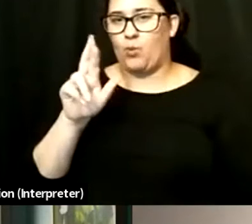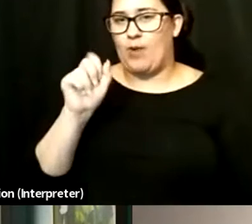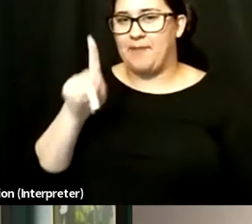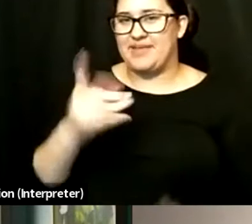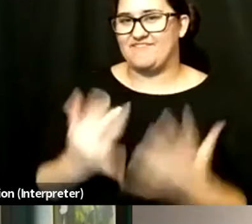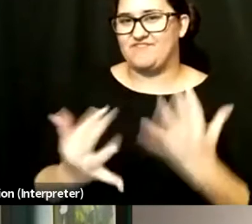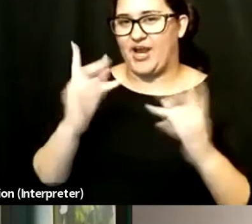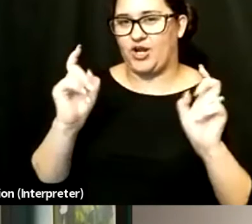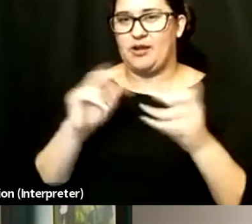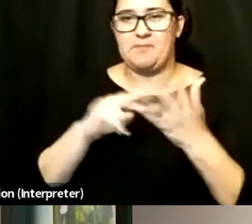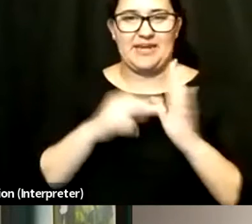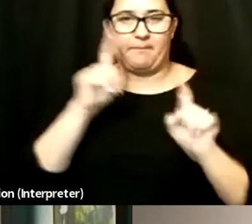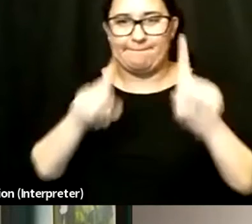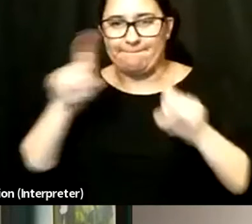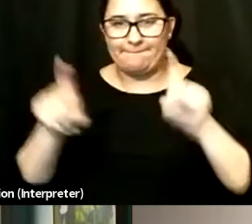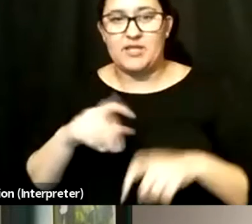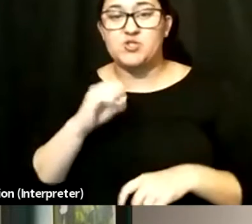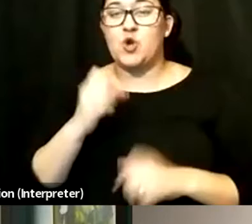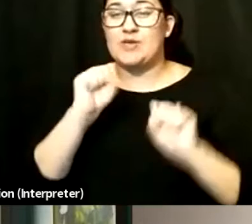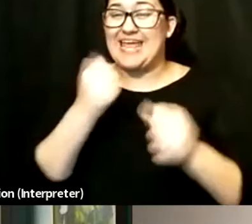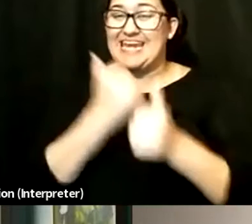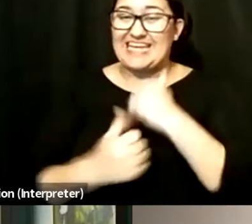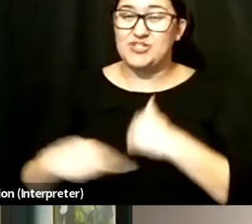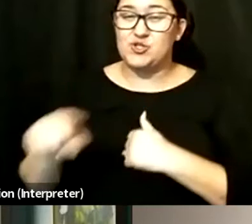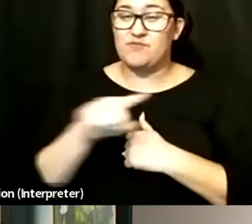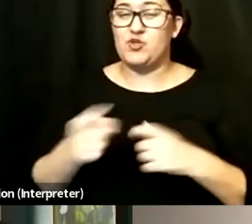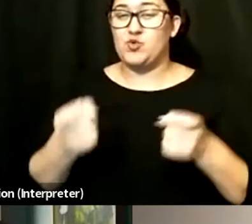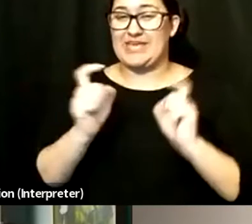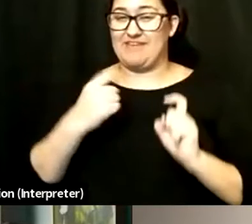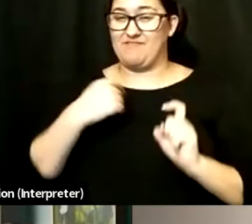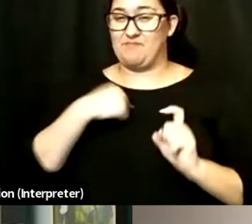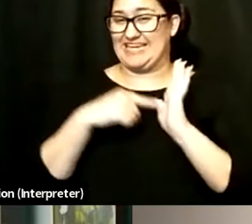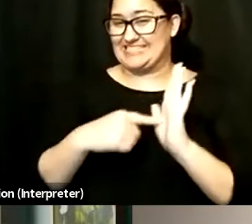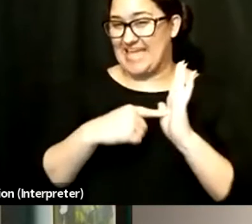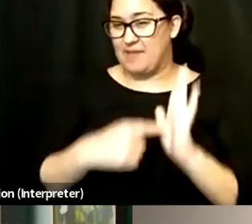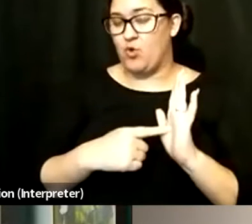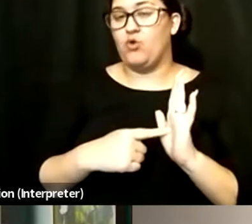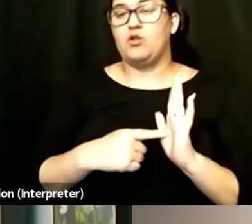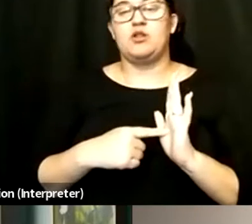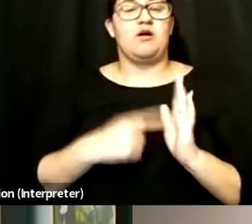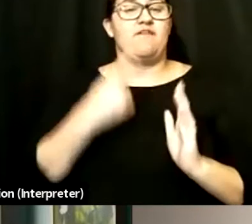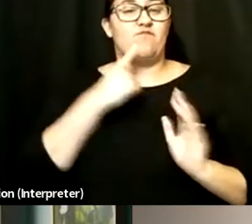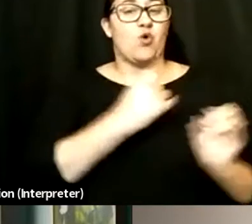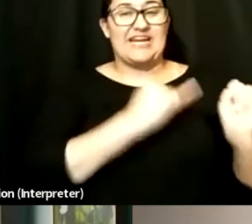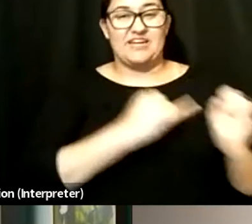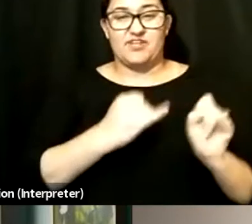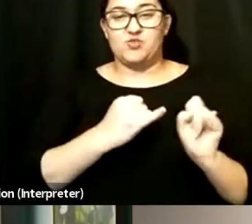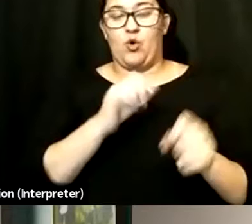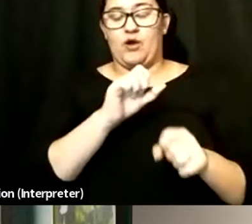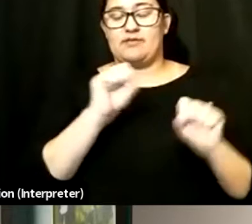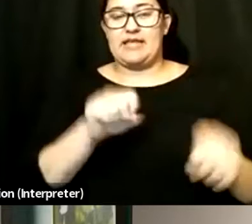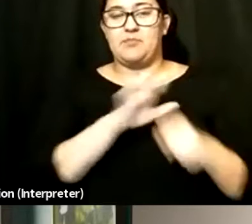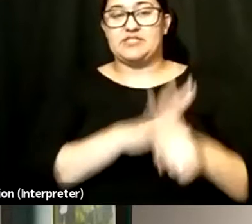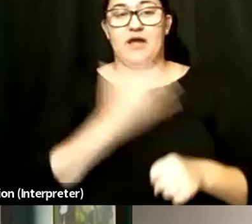but a little bit. So can each of you give an example of individual ableism? And I know a lot of you have